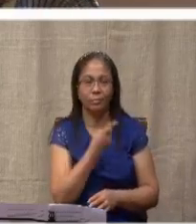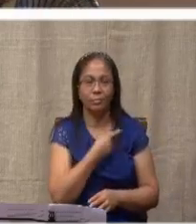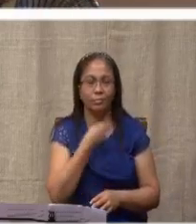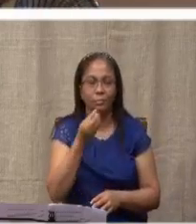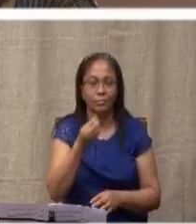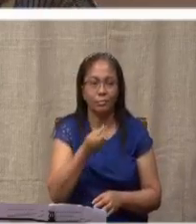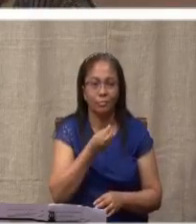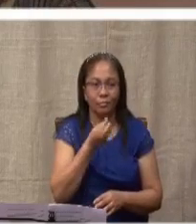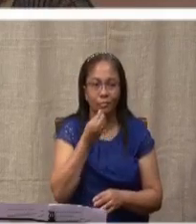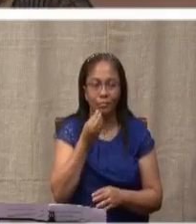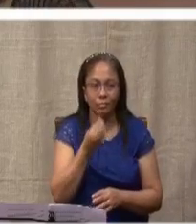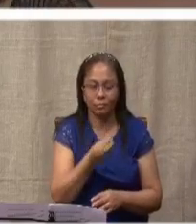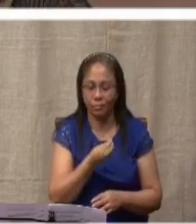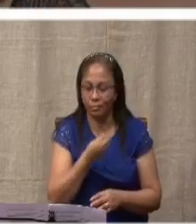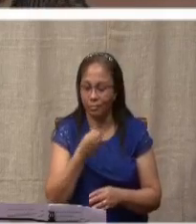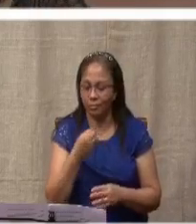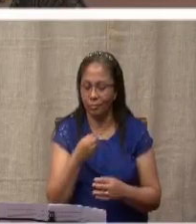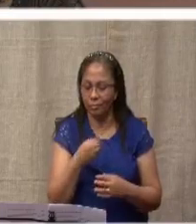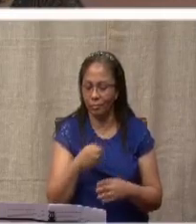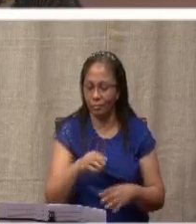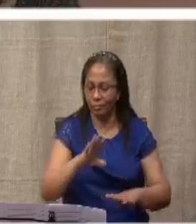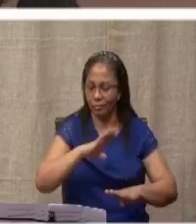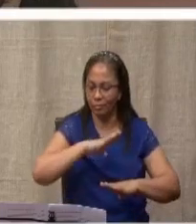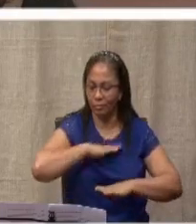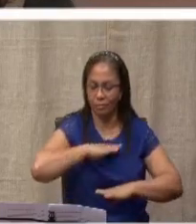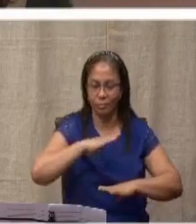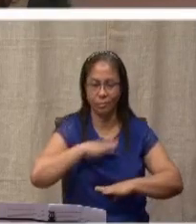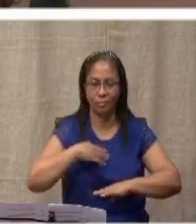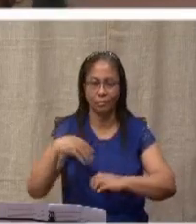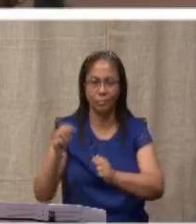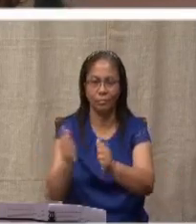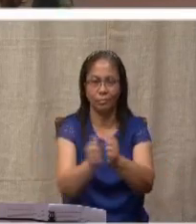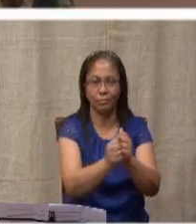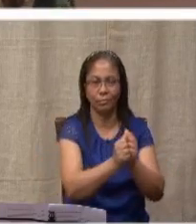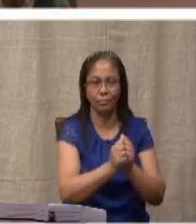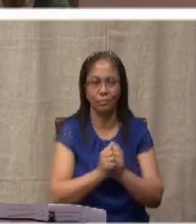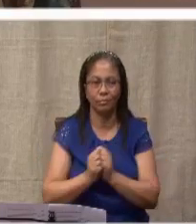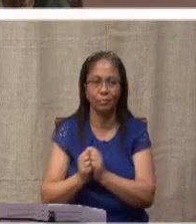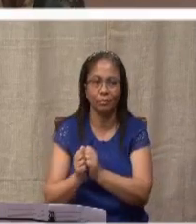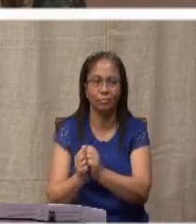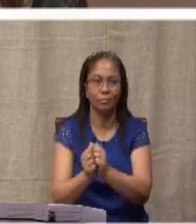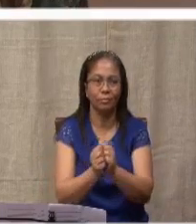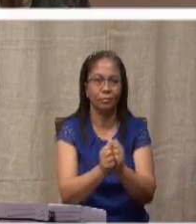we are fed and nourished together